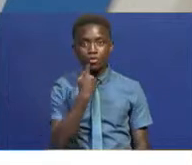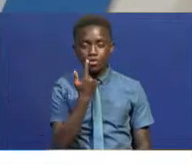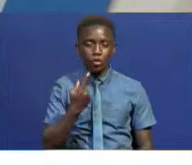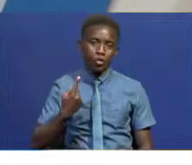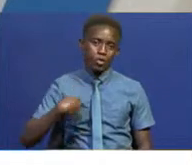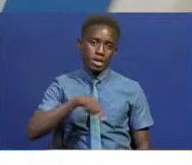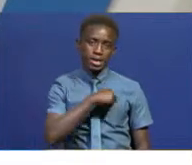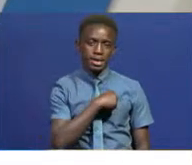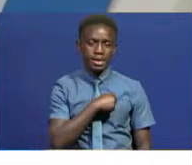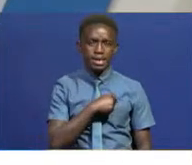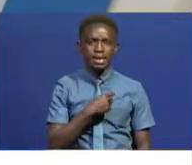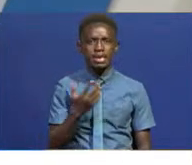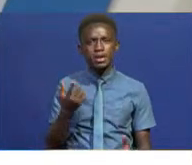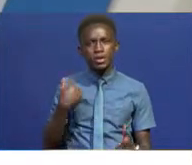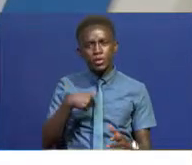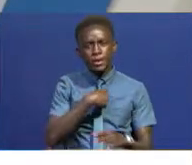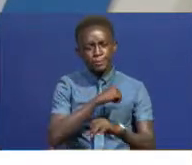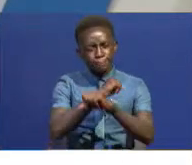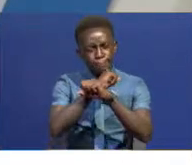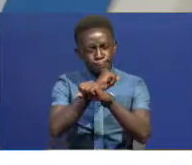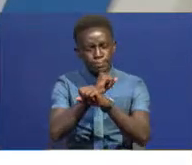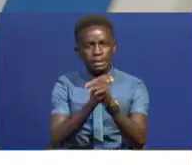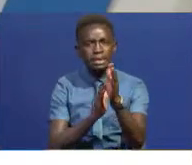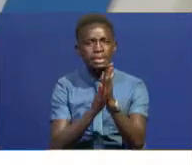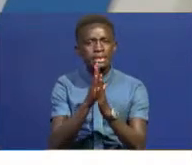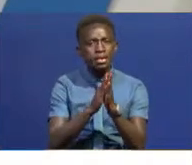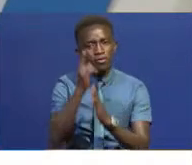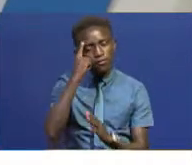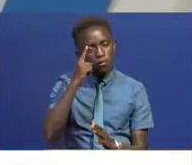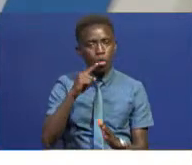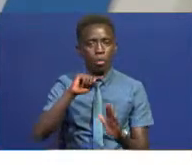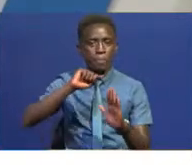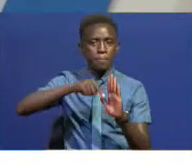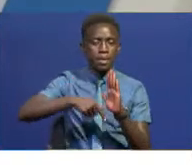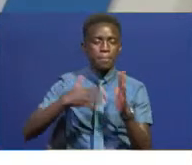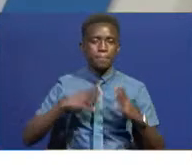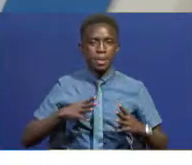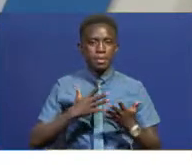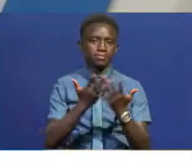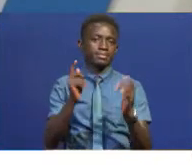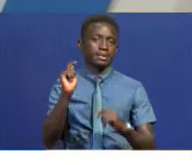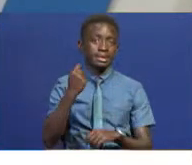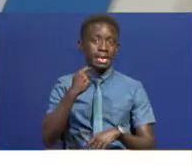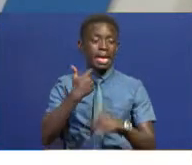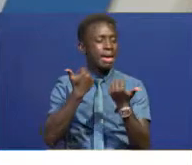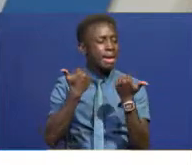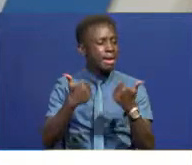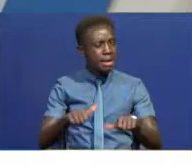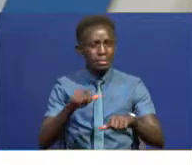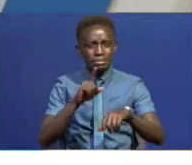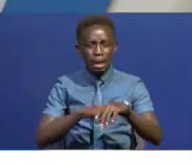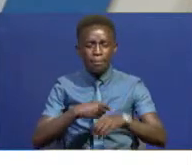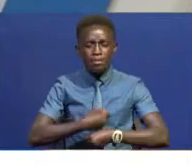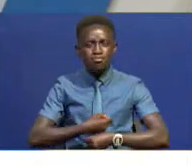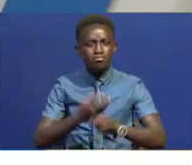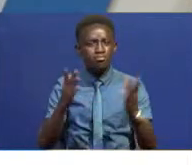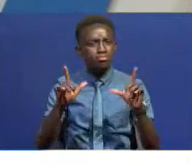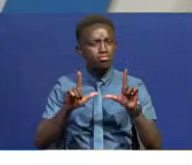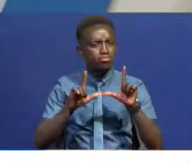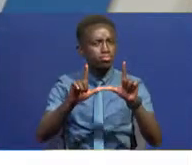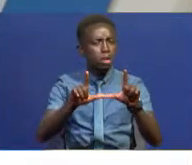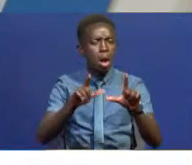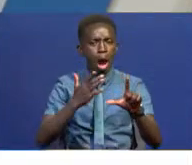the interest of the minerals for the people of Kenya. And any time that we give out license, our intention is